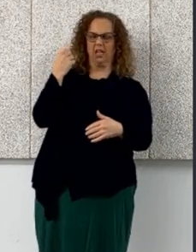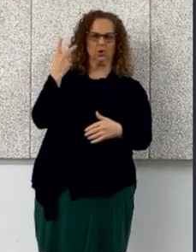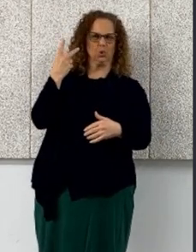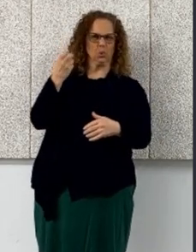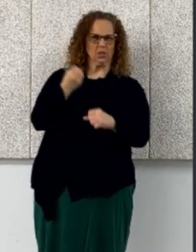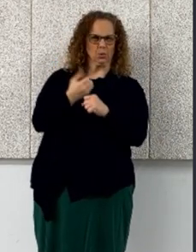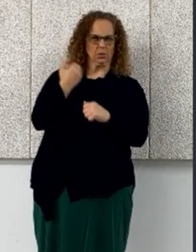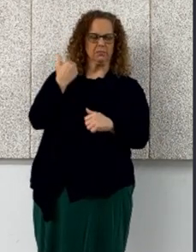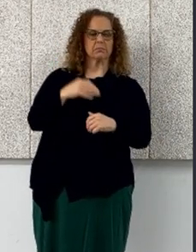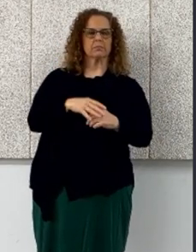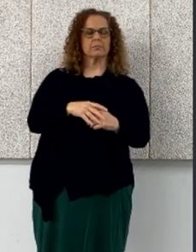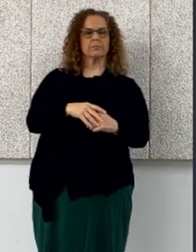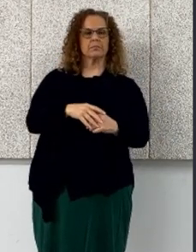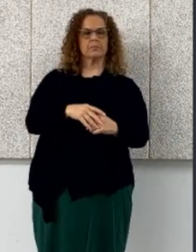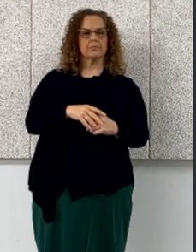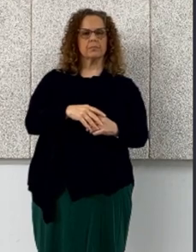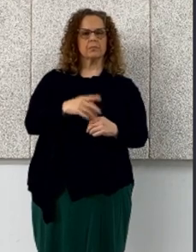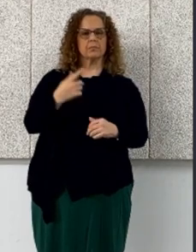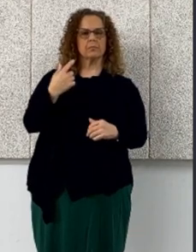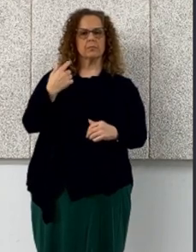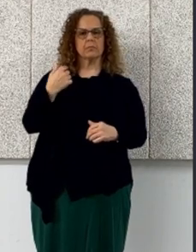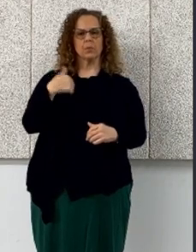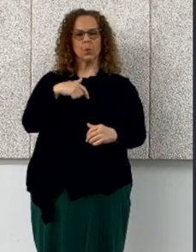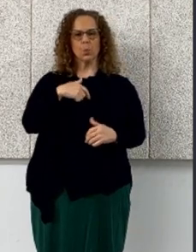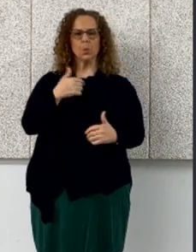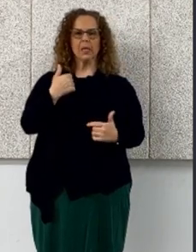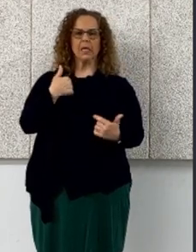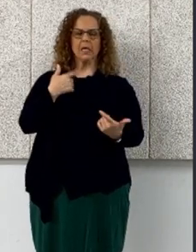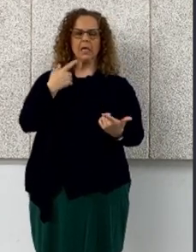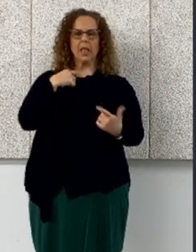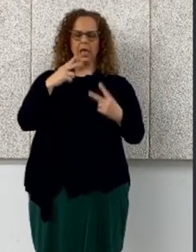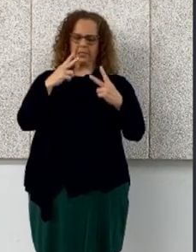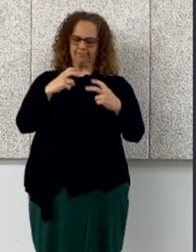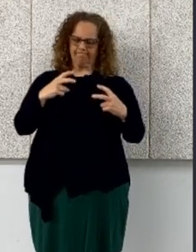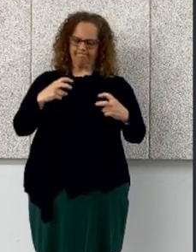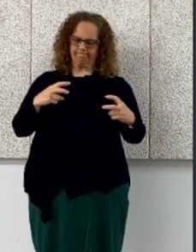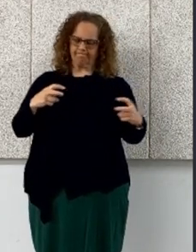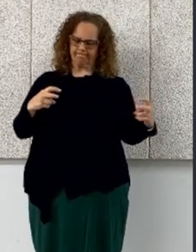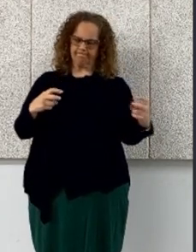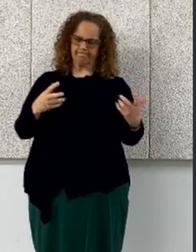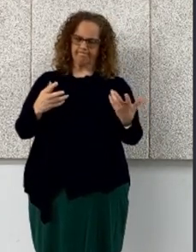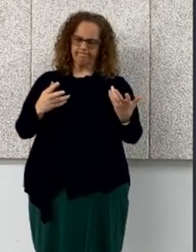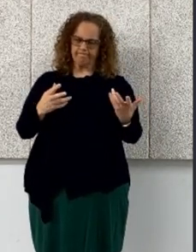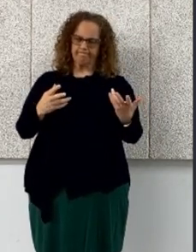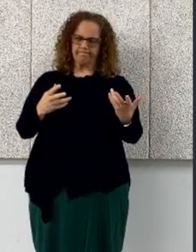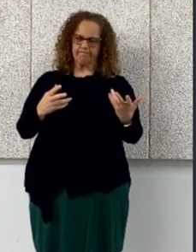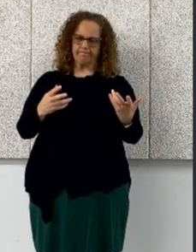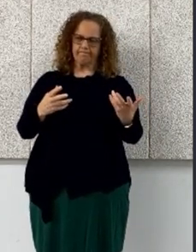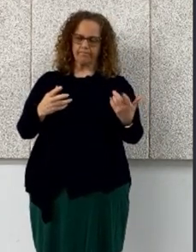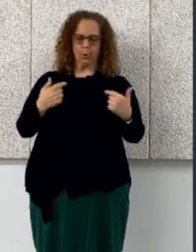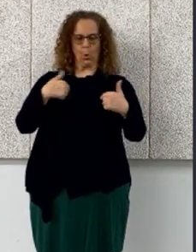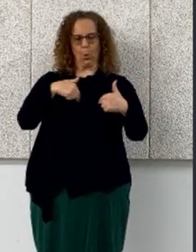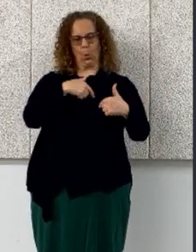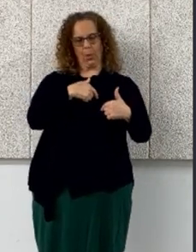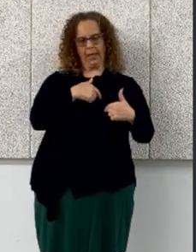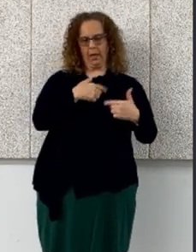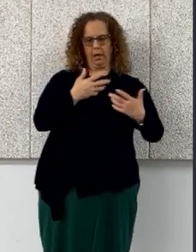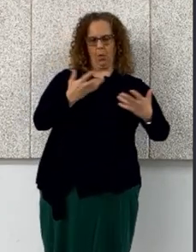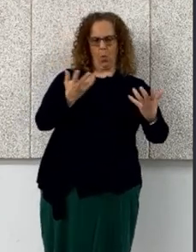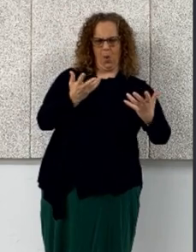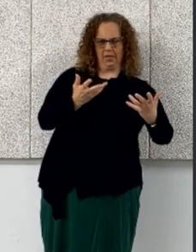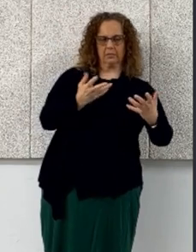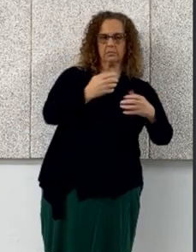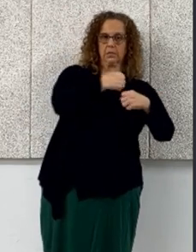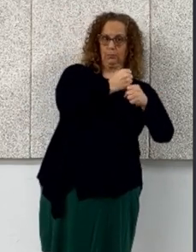and we had this sort of soul-searching moment of, here's a producer, we're a presenter, and we're a venue. And we had